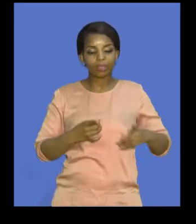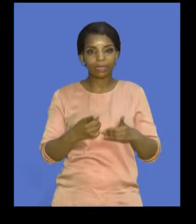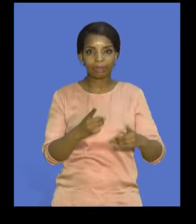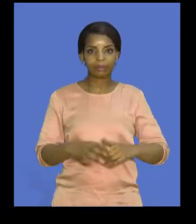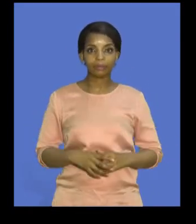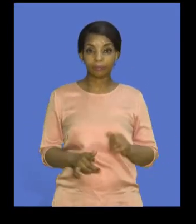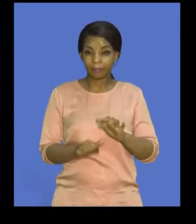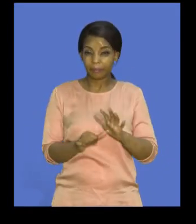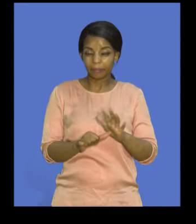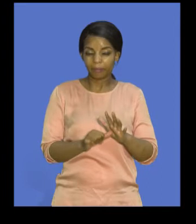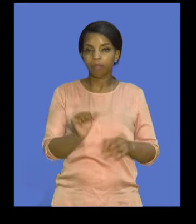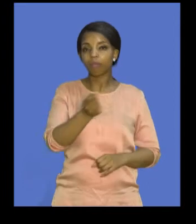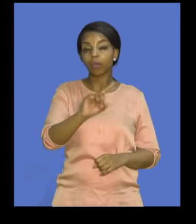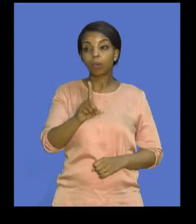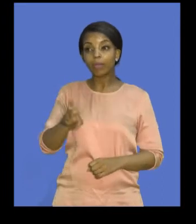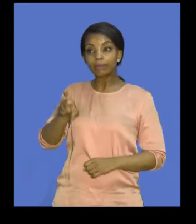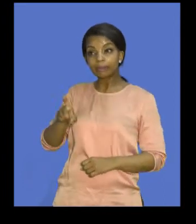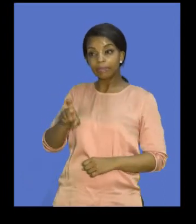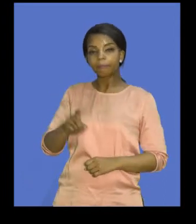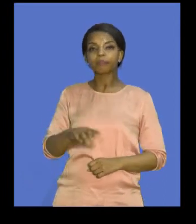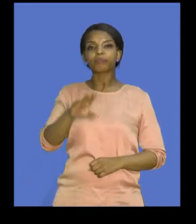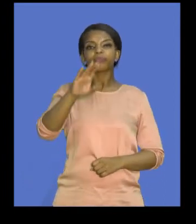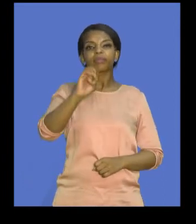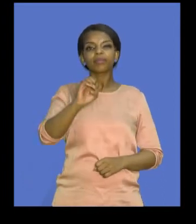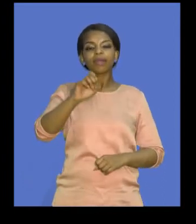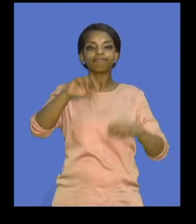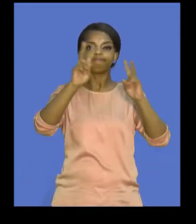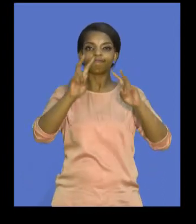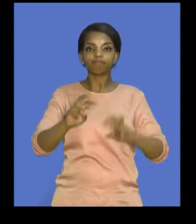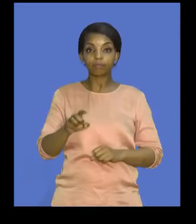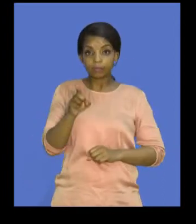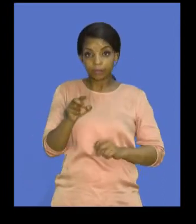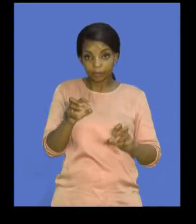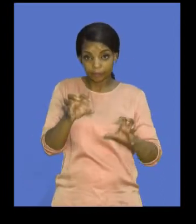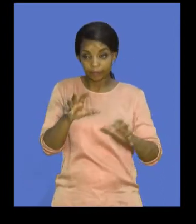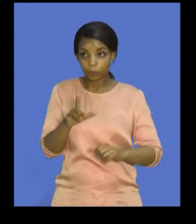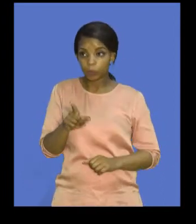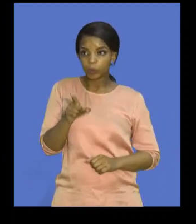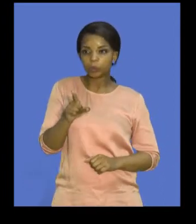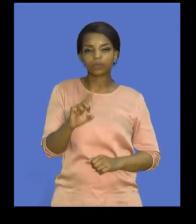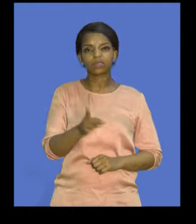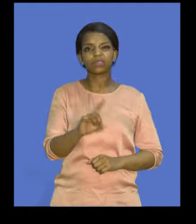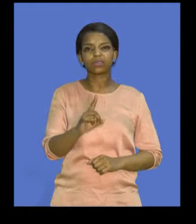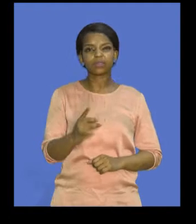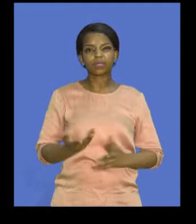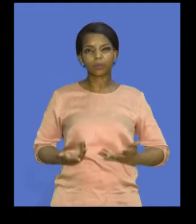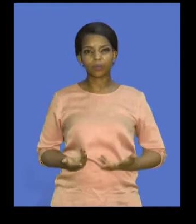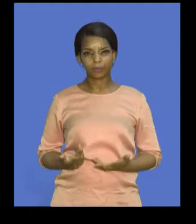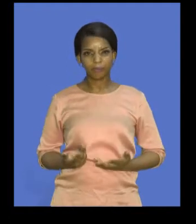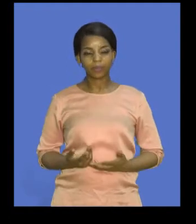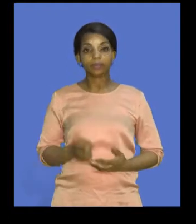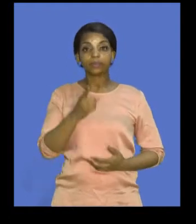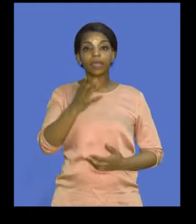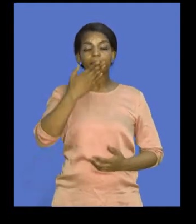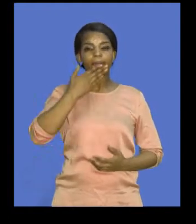the electrostatic force is that an electrostatic force is a non-contact force, right? It